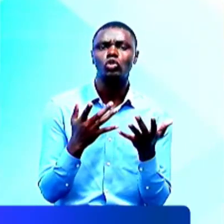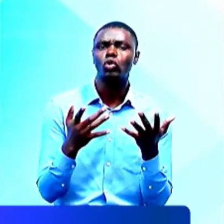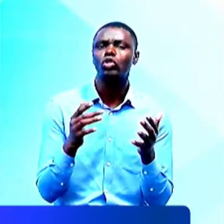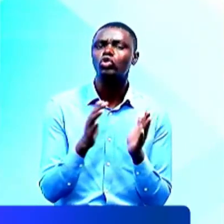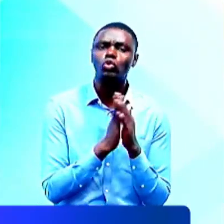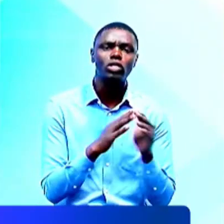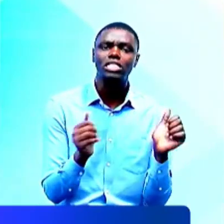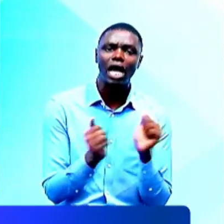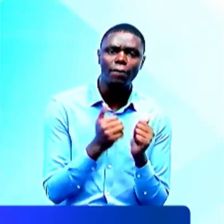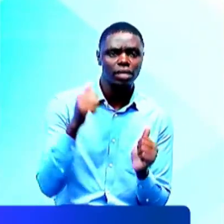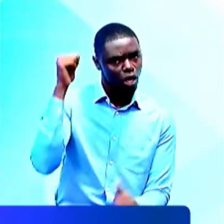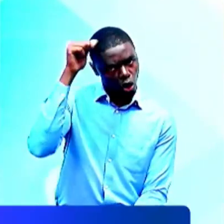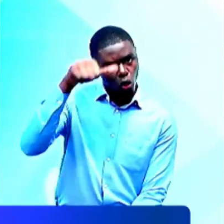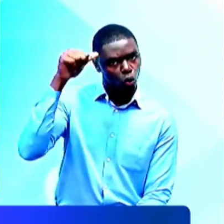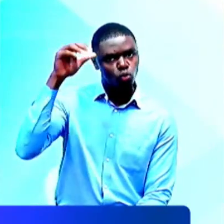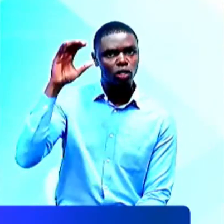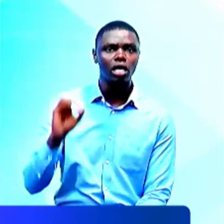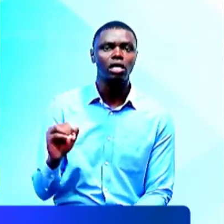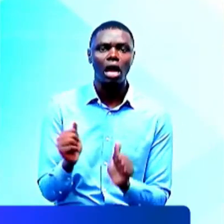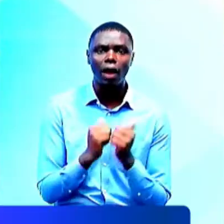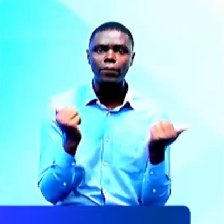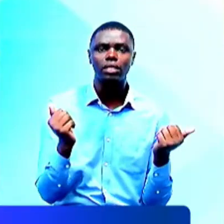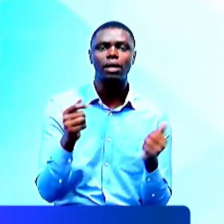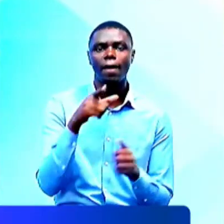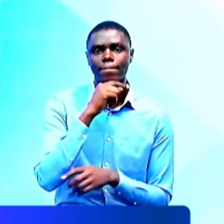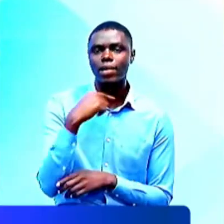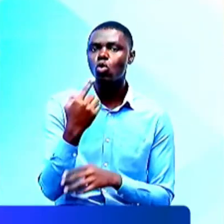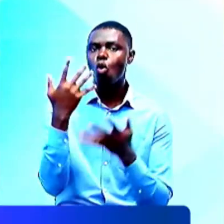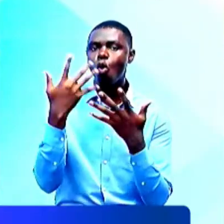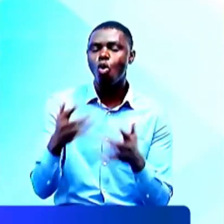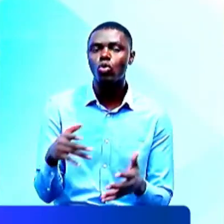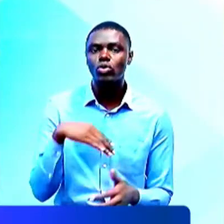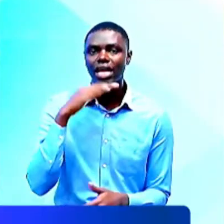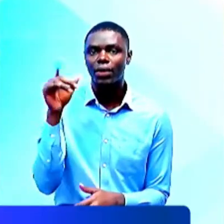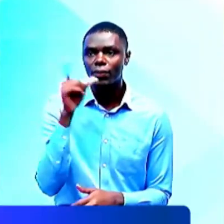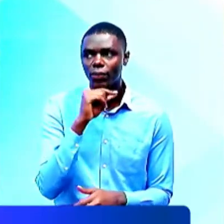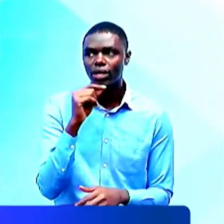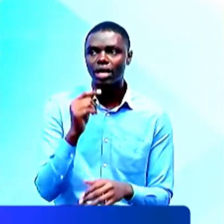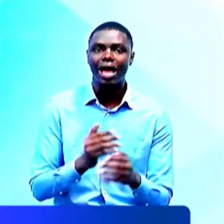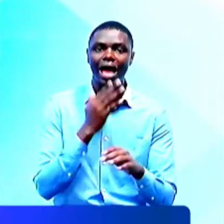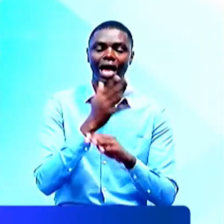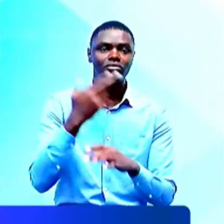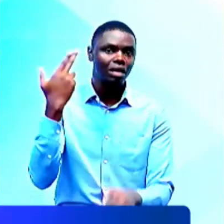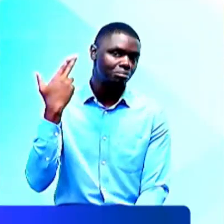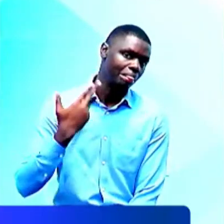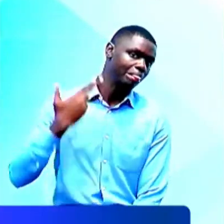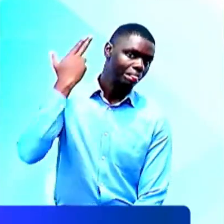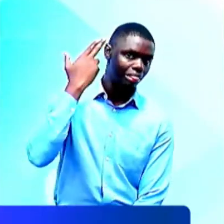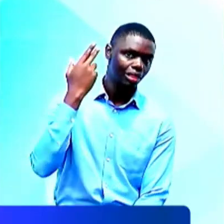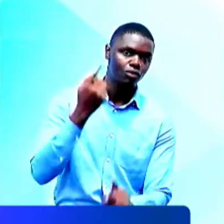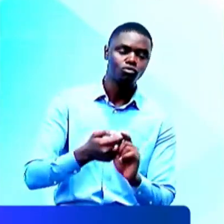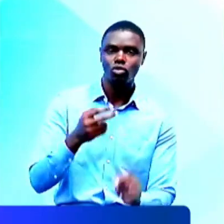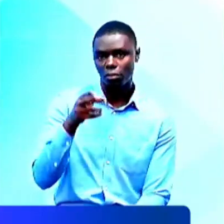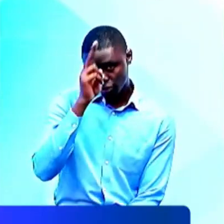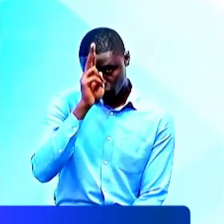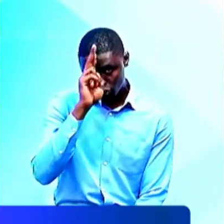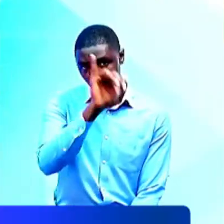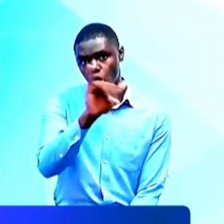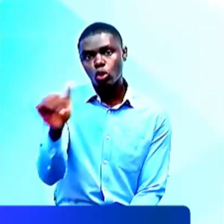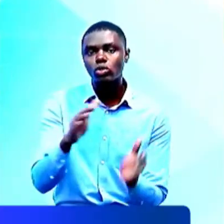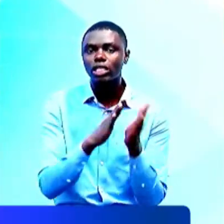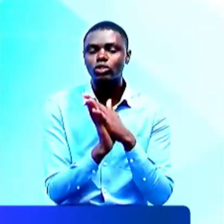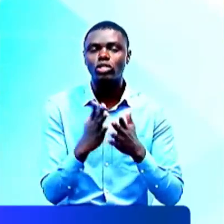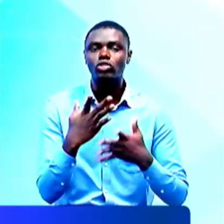as Ojwang's story was ongoing, as the man who lost his life after a live bullet from a police officer, these are stories